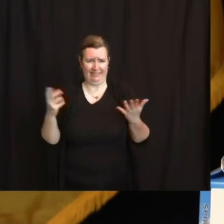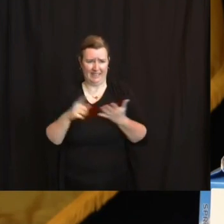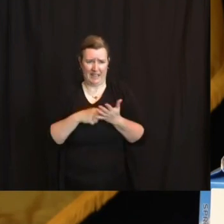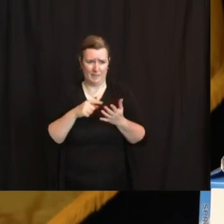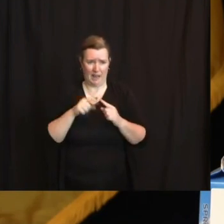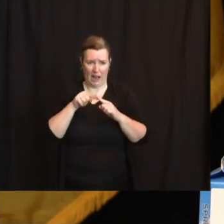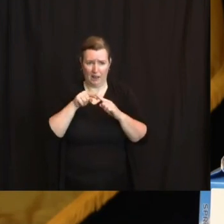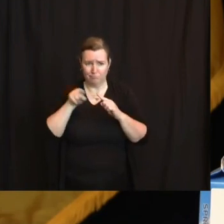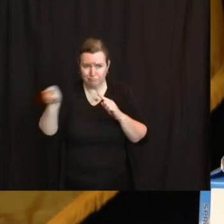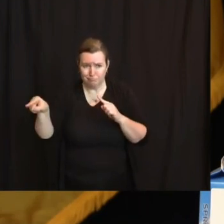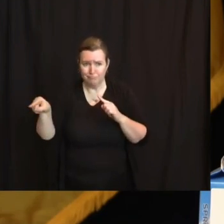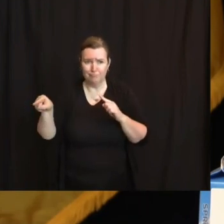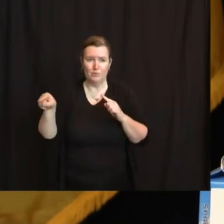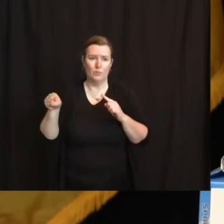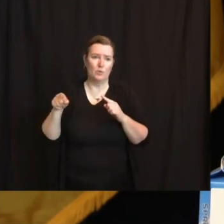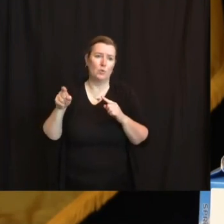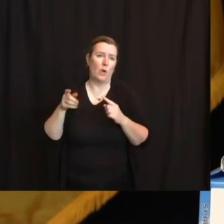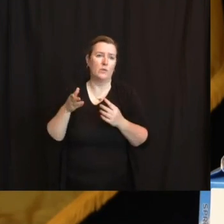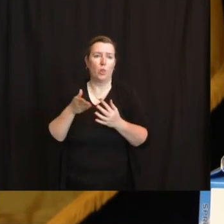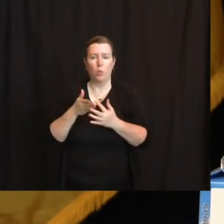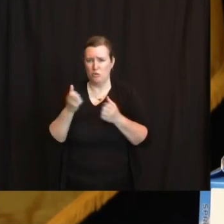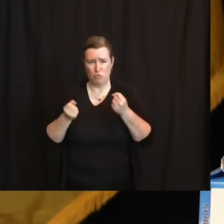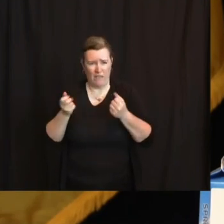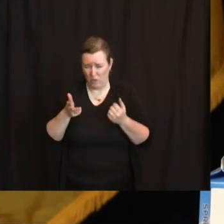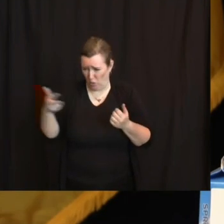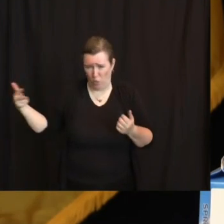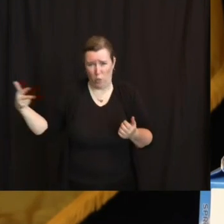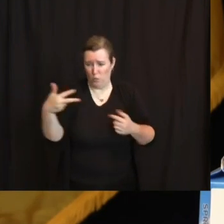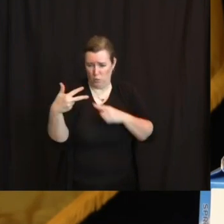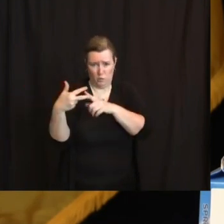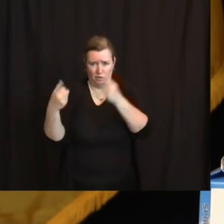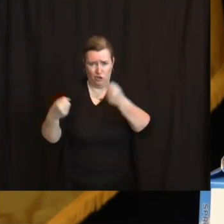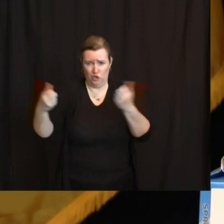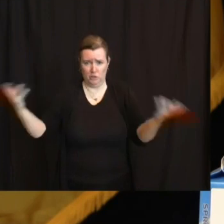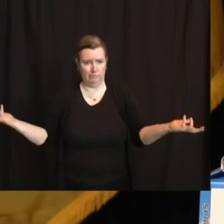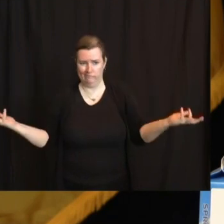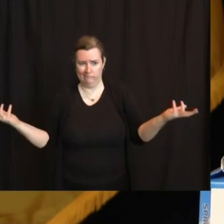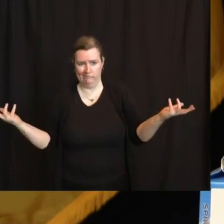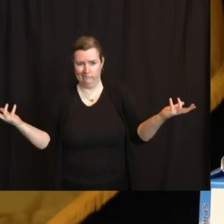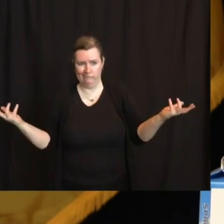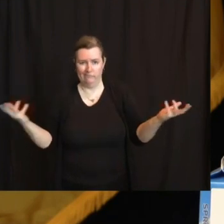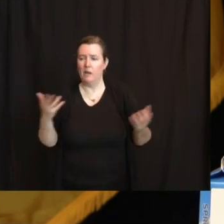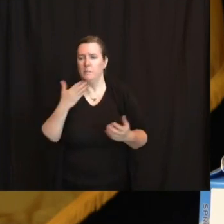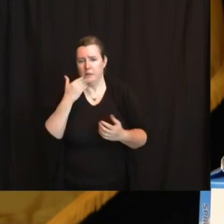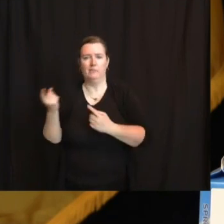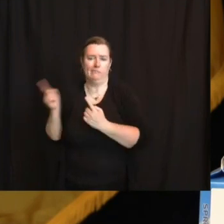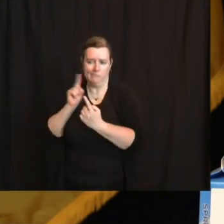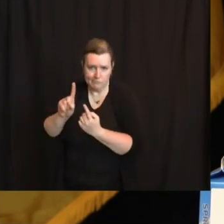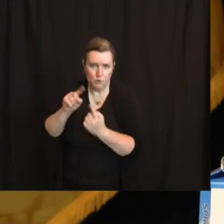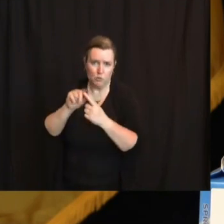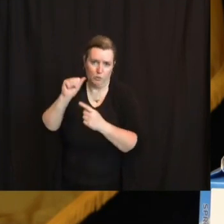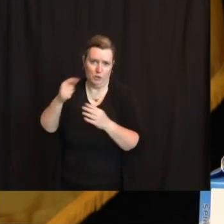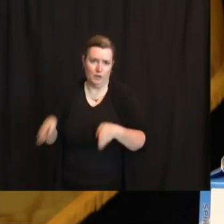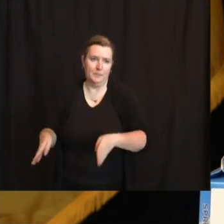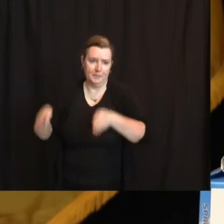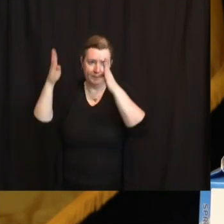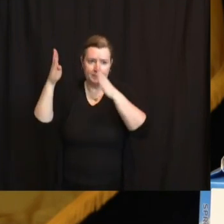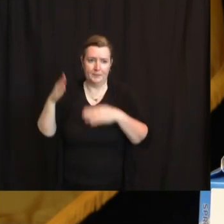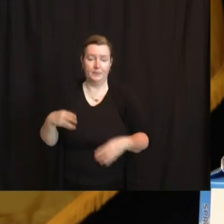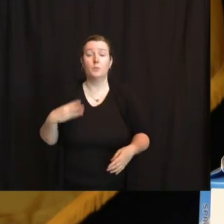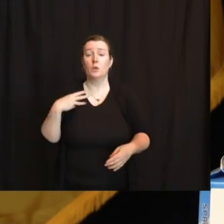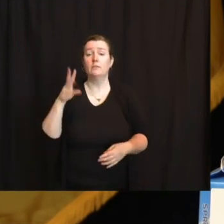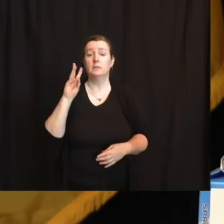it's going to be a combination, but we really do plan on doing these first 6 and then moving on to other cities that may need our